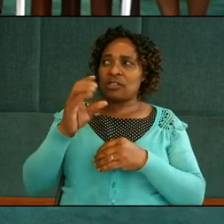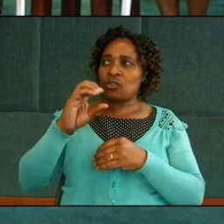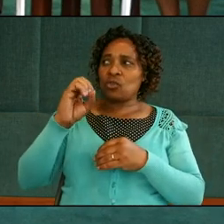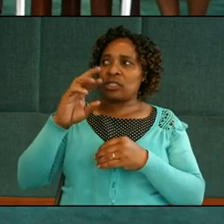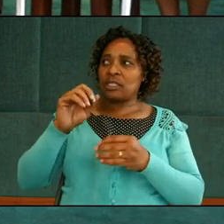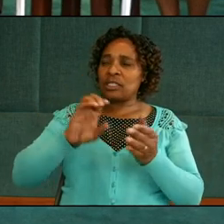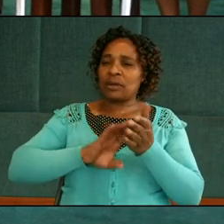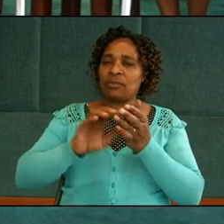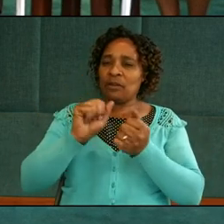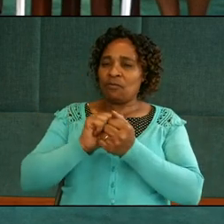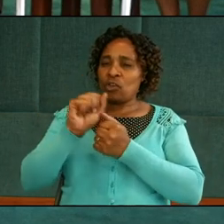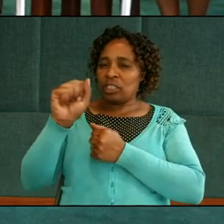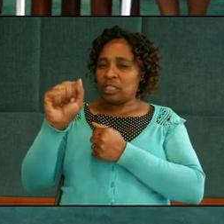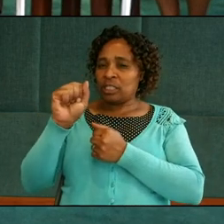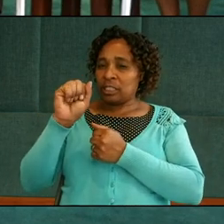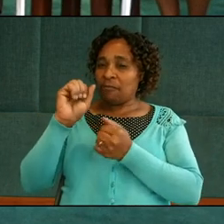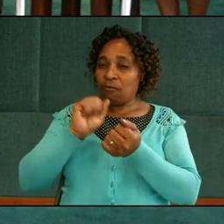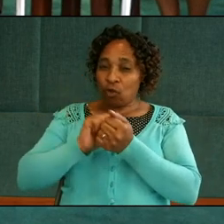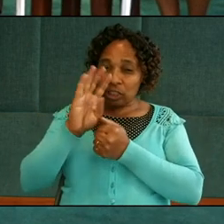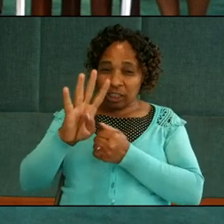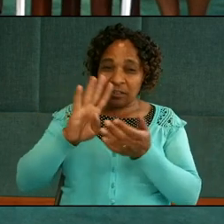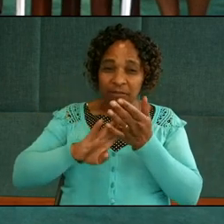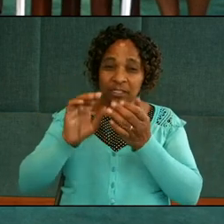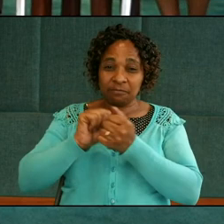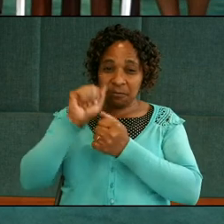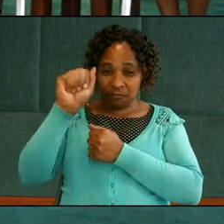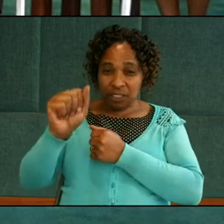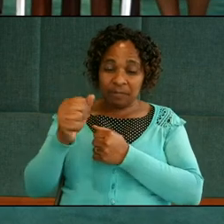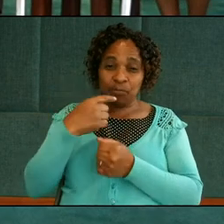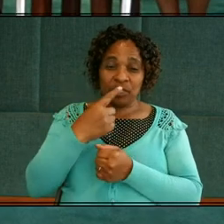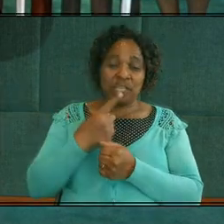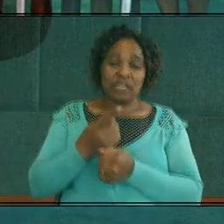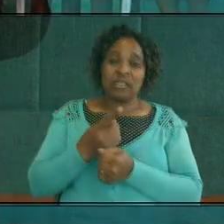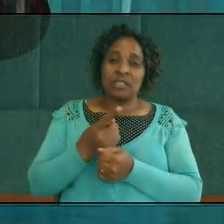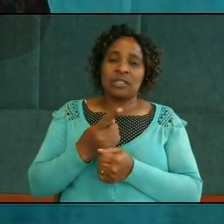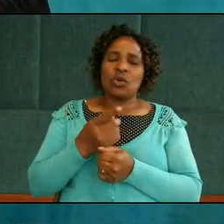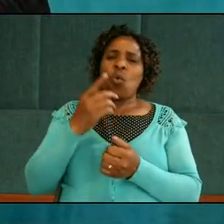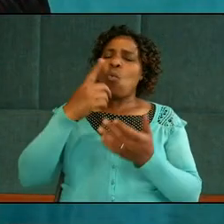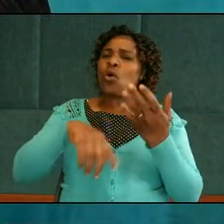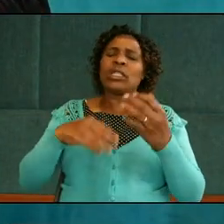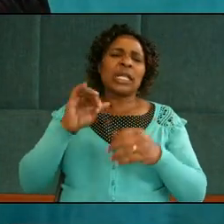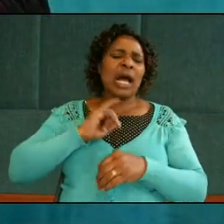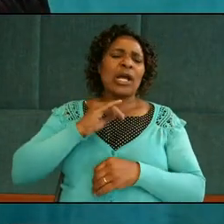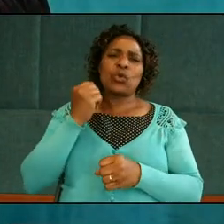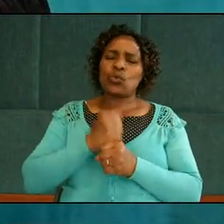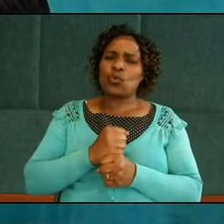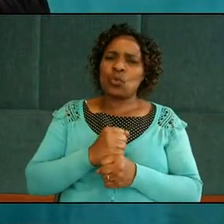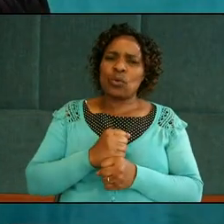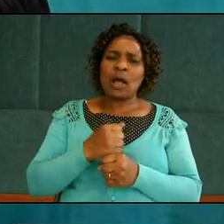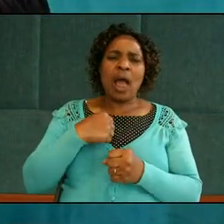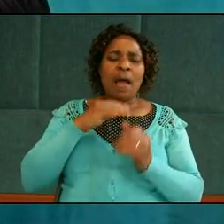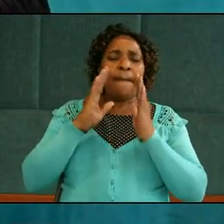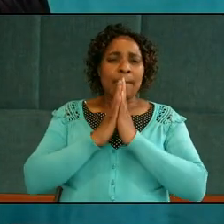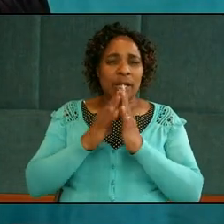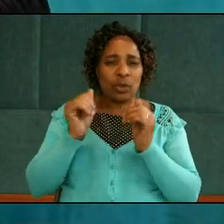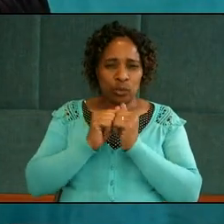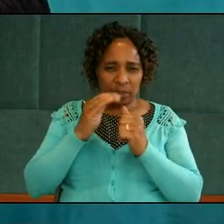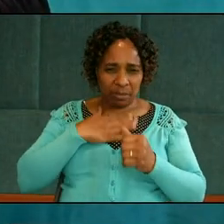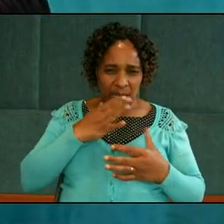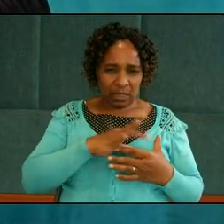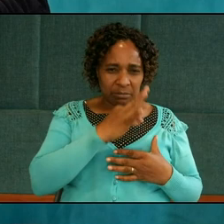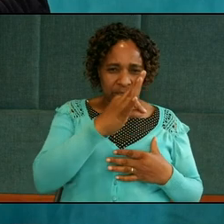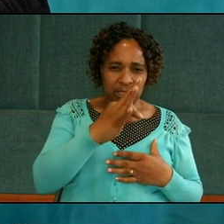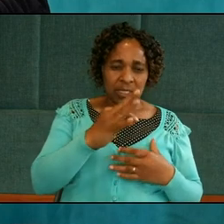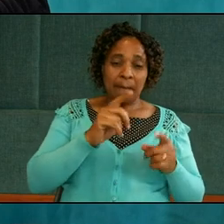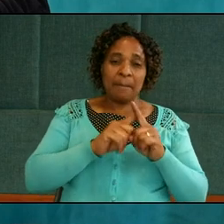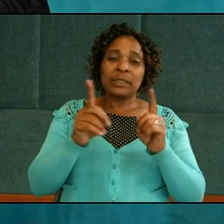chapter 14, verse 15. And it says, So what shall I do? I will pray with my spirit, but I